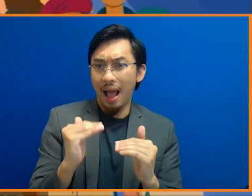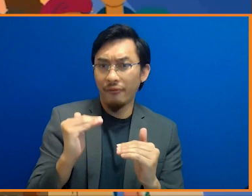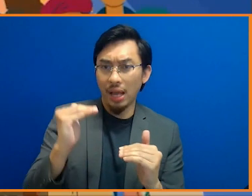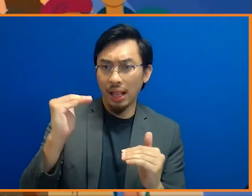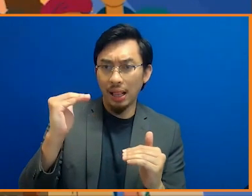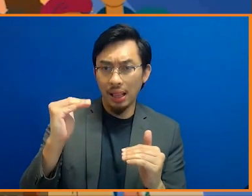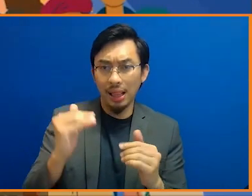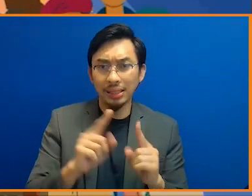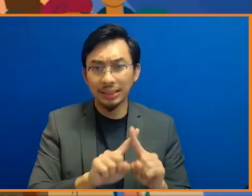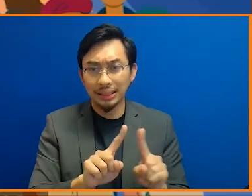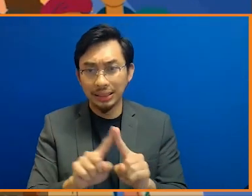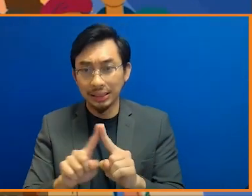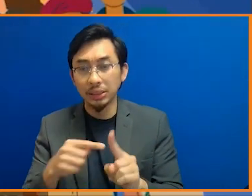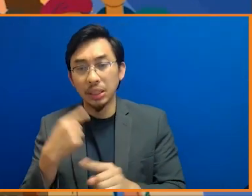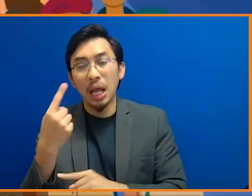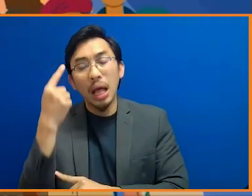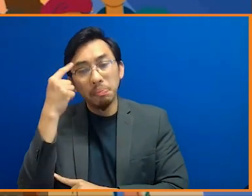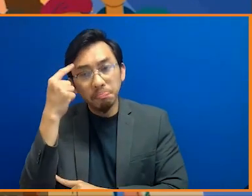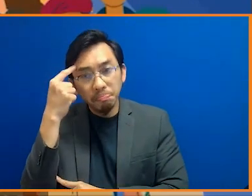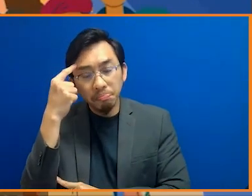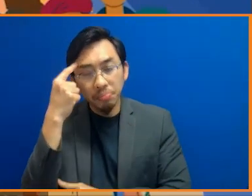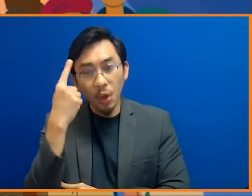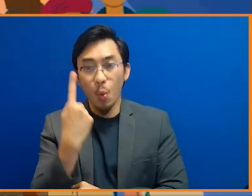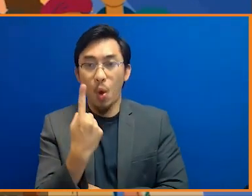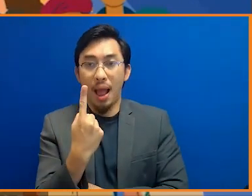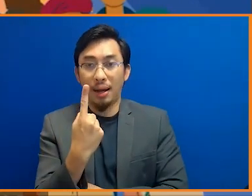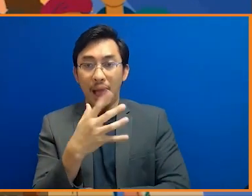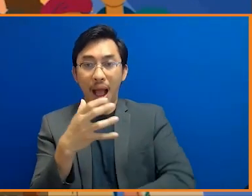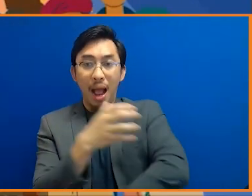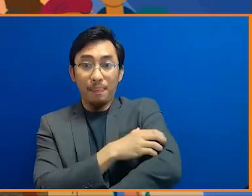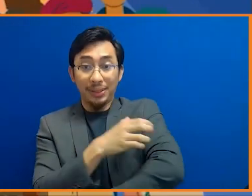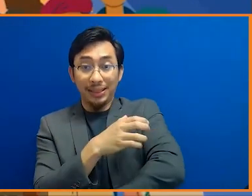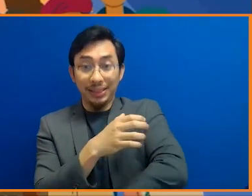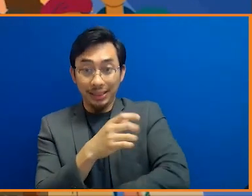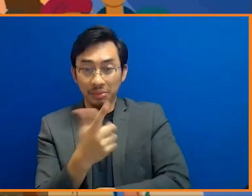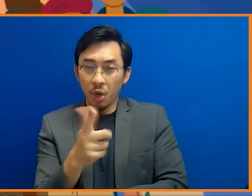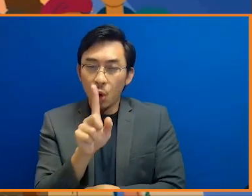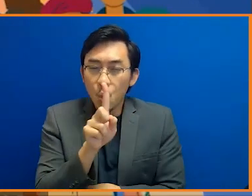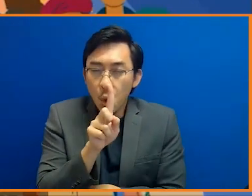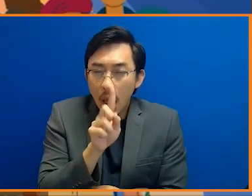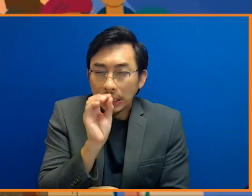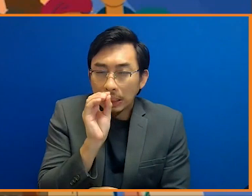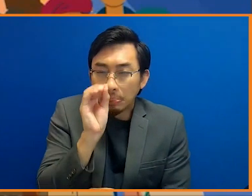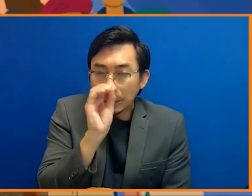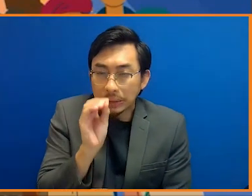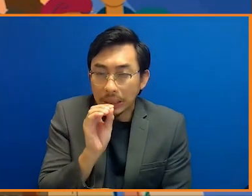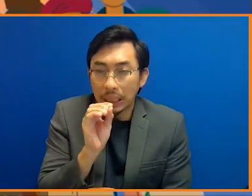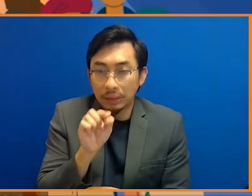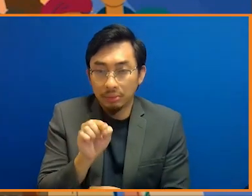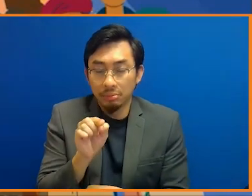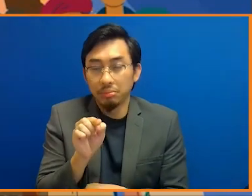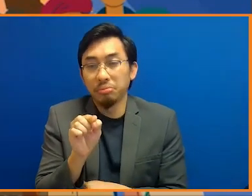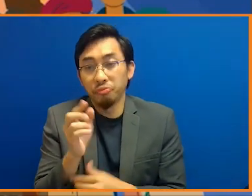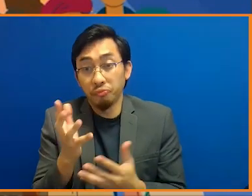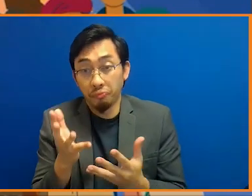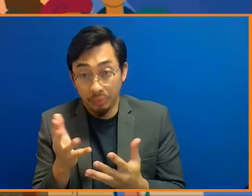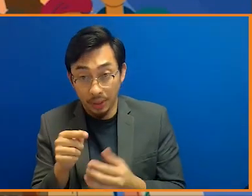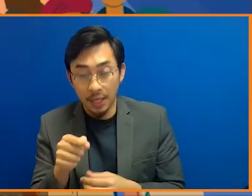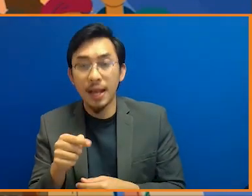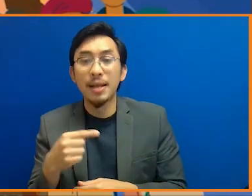level, we need also to think about one-to-one capacity, one person to another person